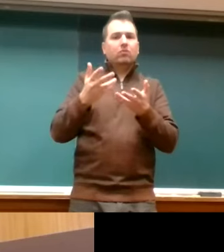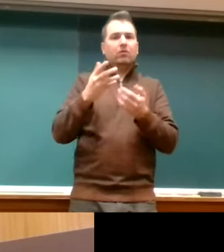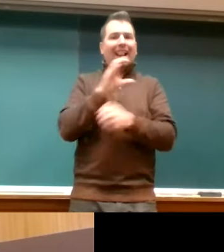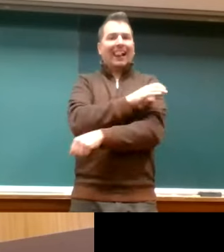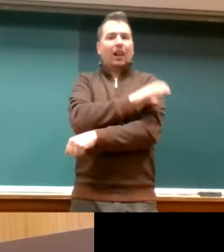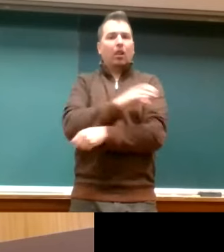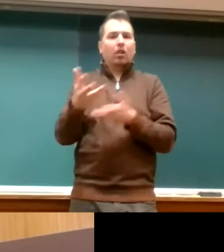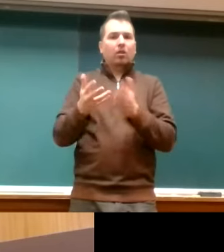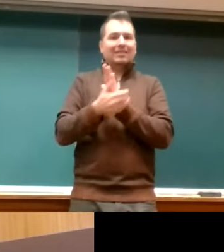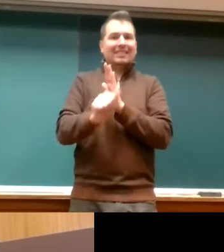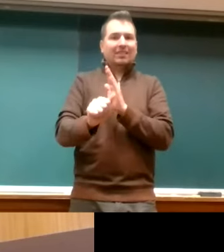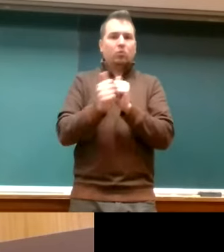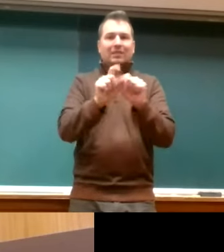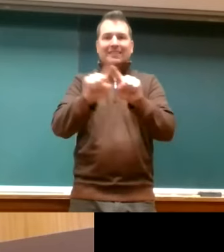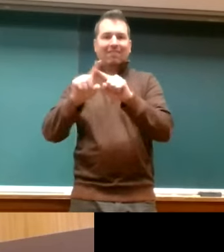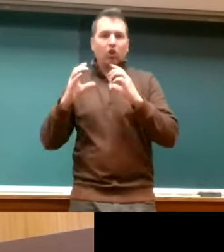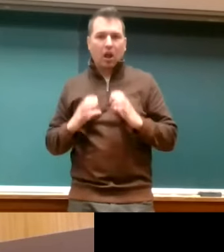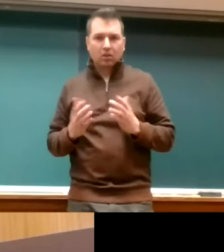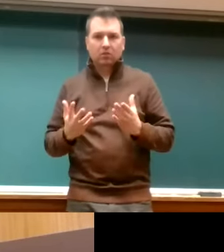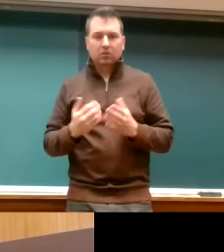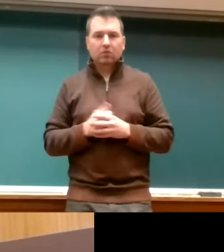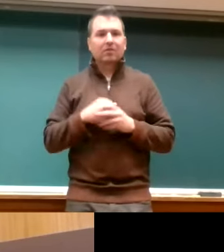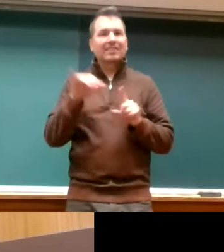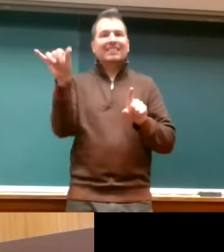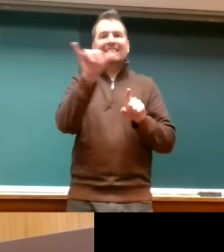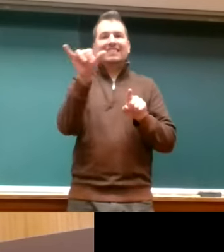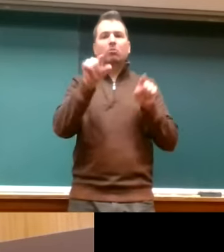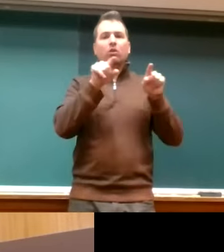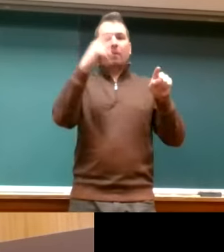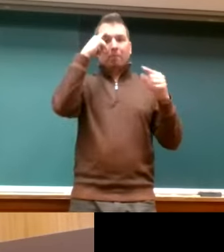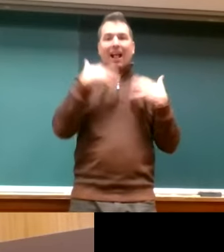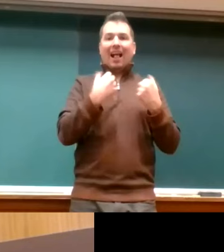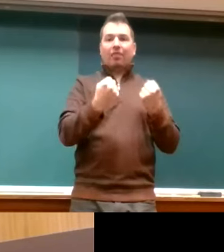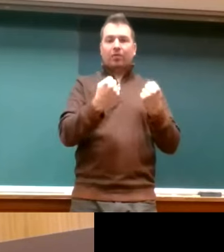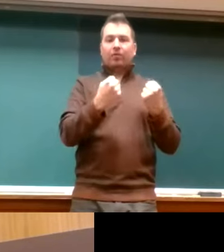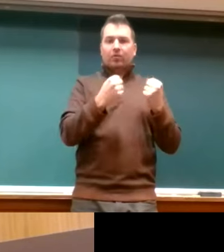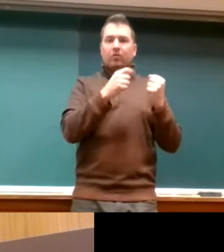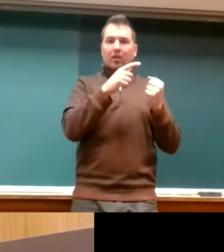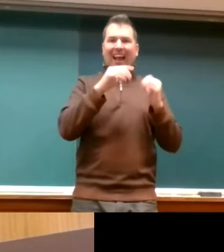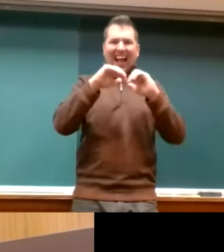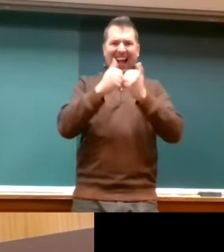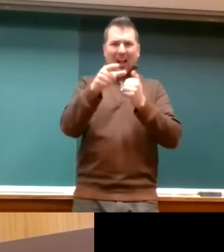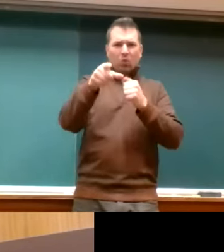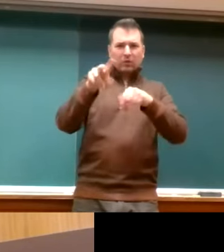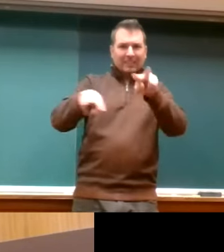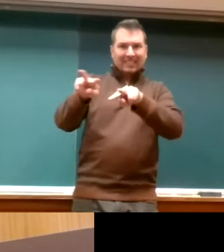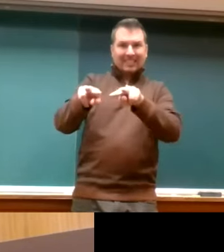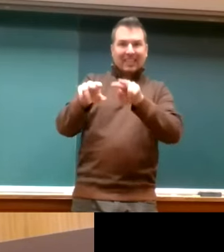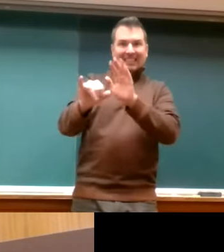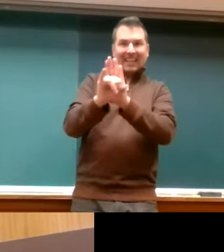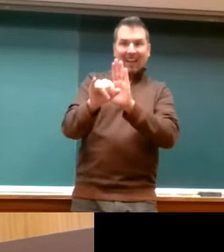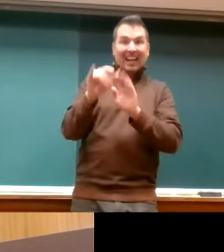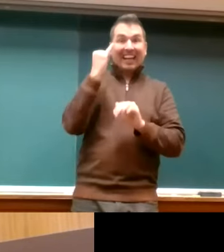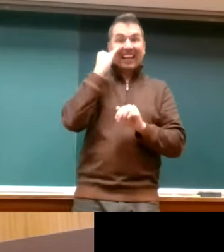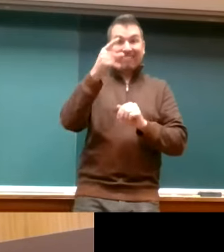them, very similar to mental health first aid, how to identify and refer people who are too severe for mood lifters